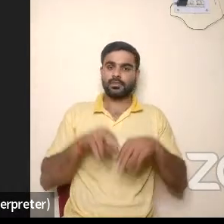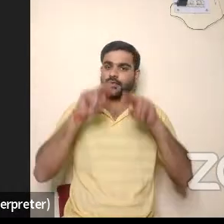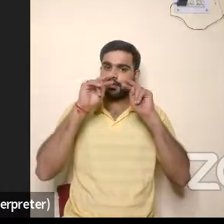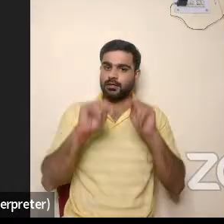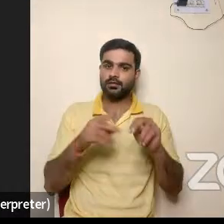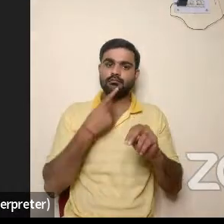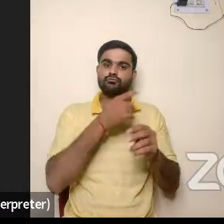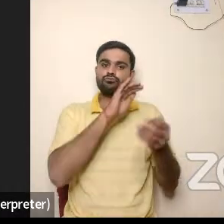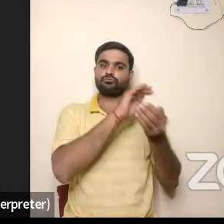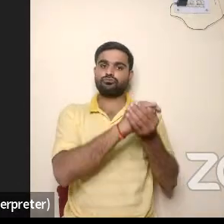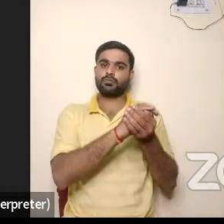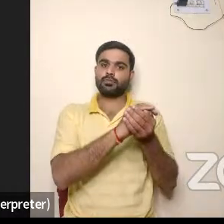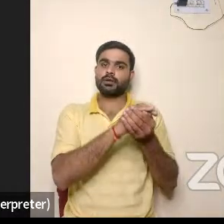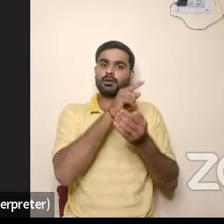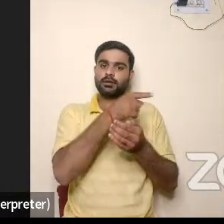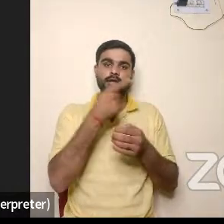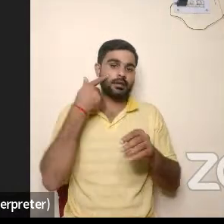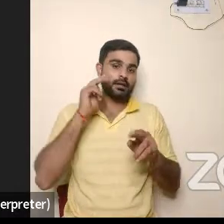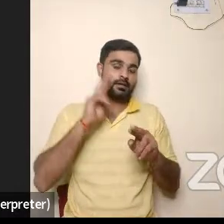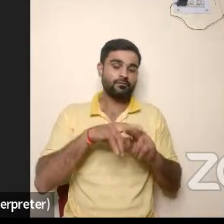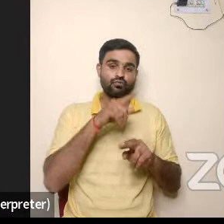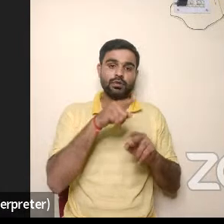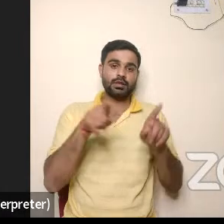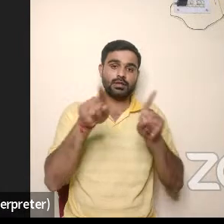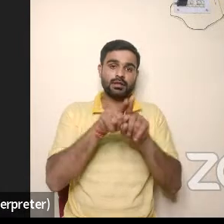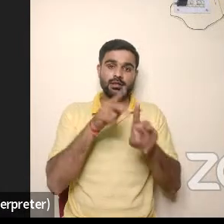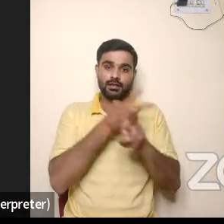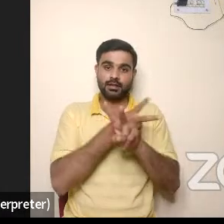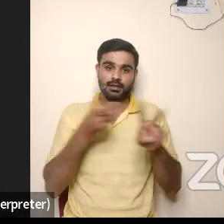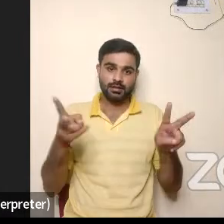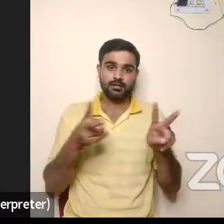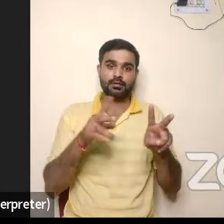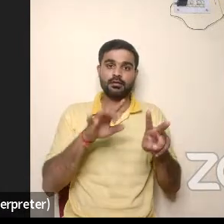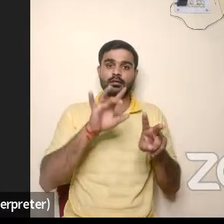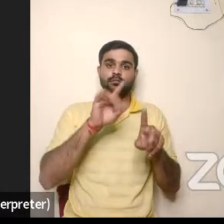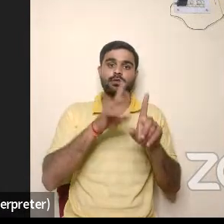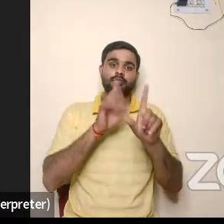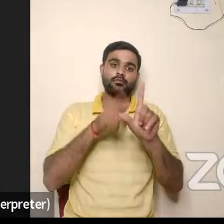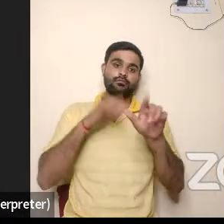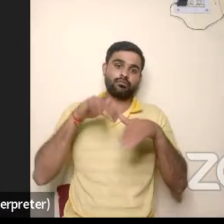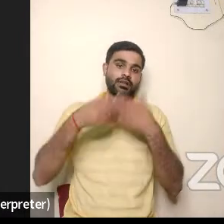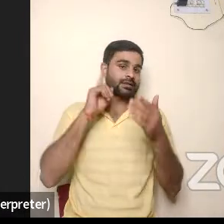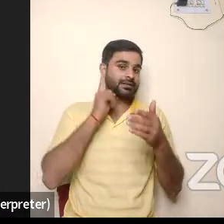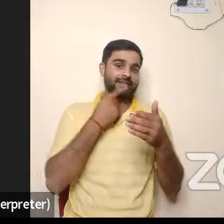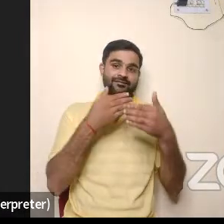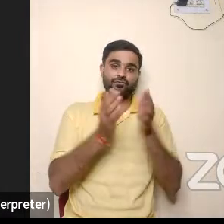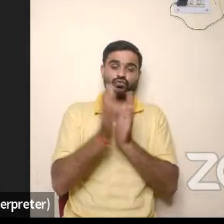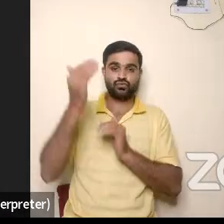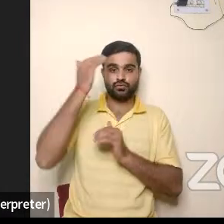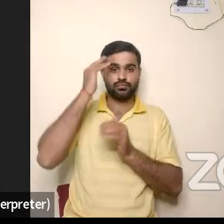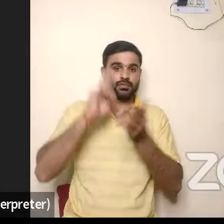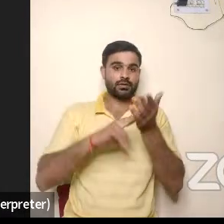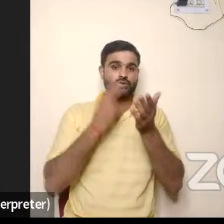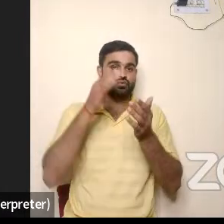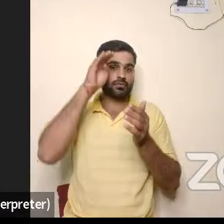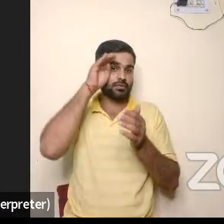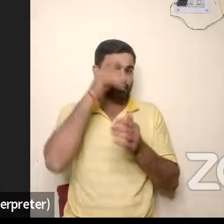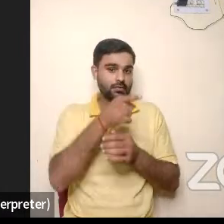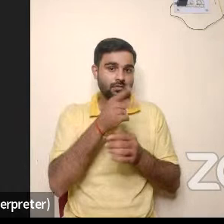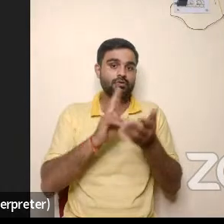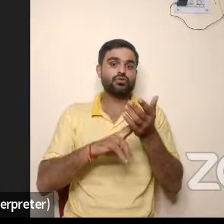them to account. Like, if this kind of thing is happening, if 50 hearing impaired people write to News National or